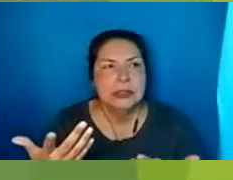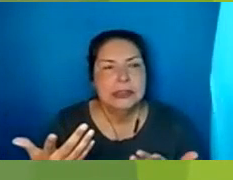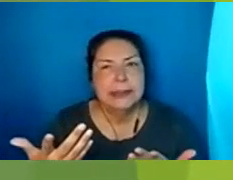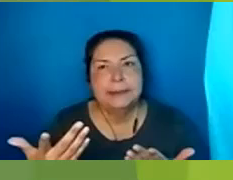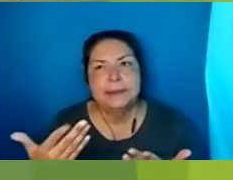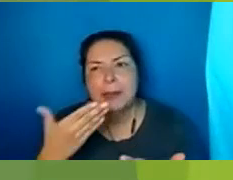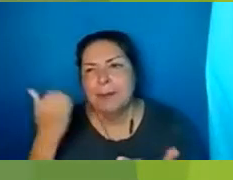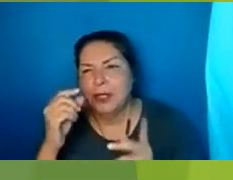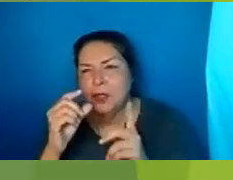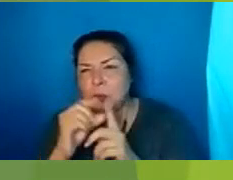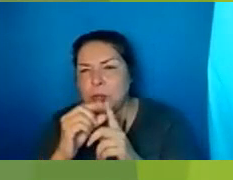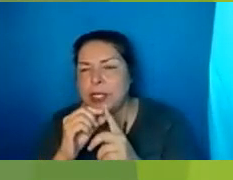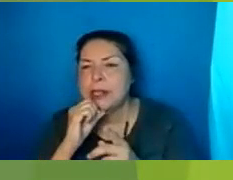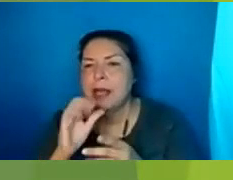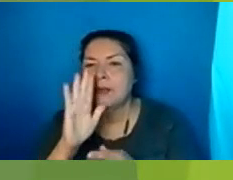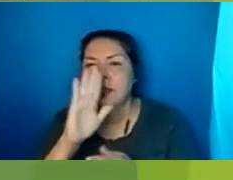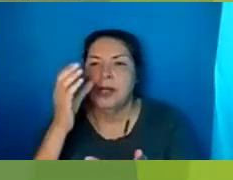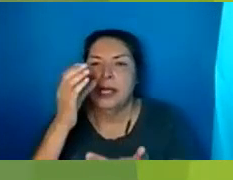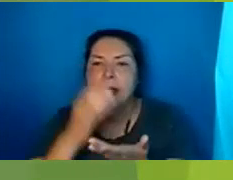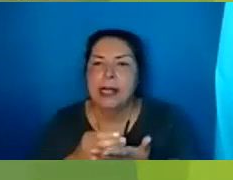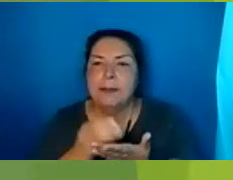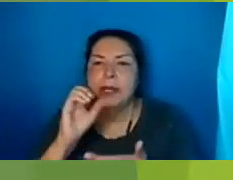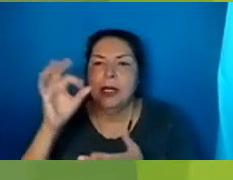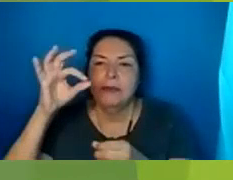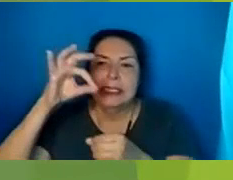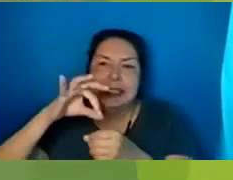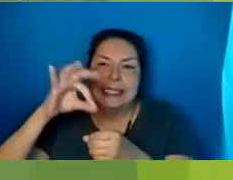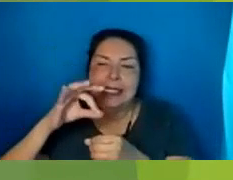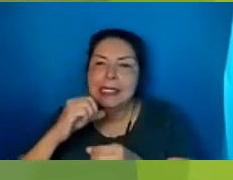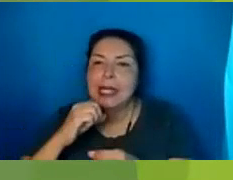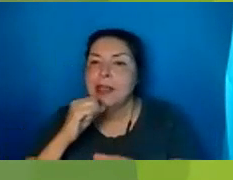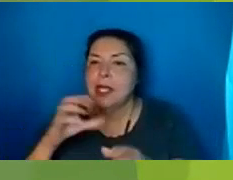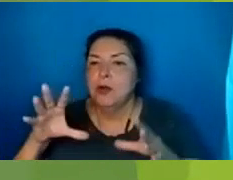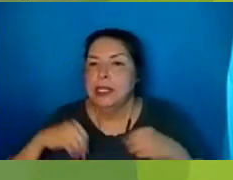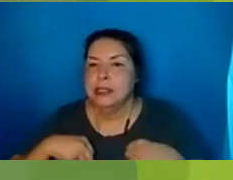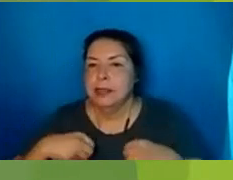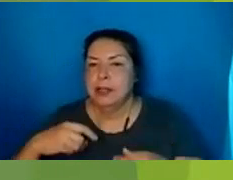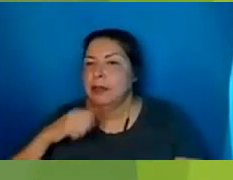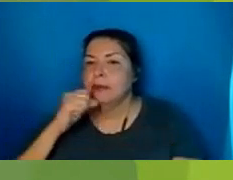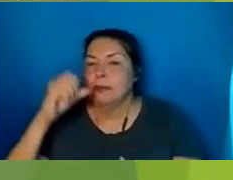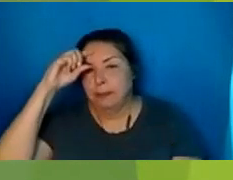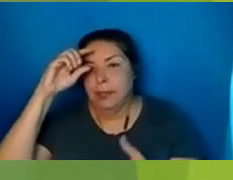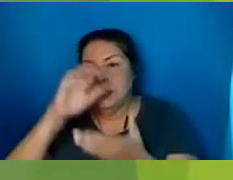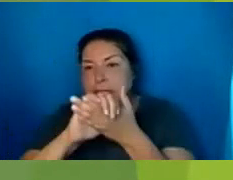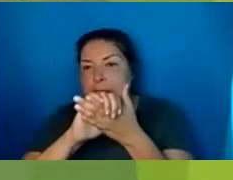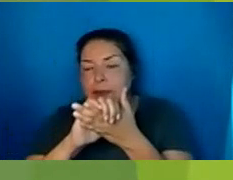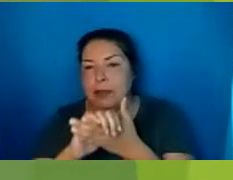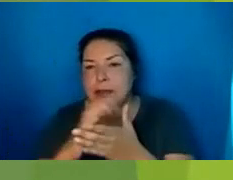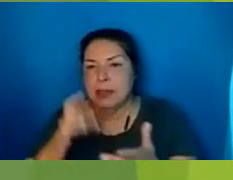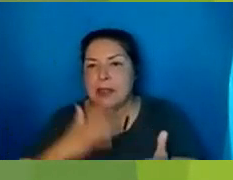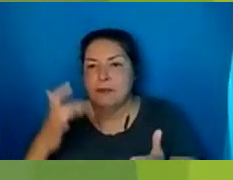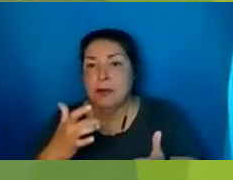tea. They don't buy into it. They don't believe it. They, you know, feel that they